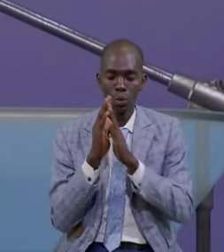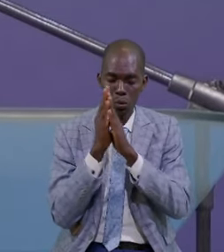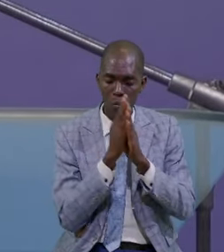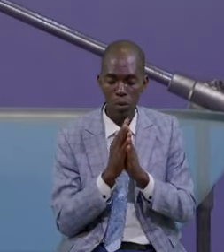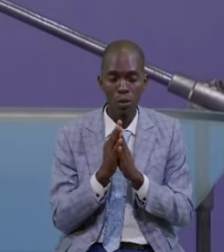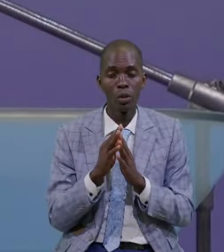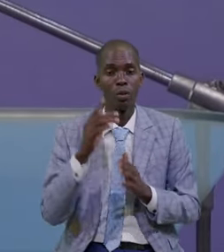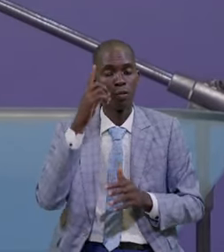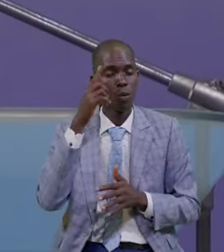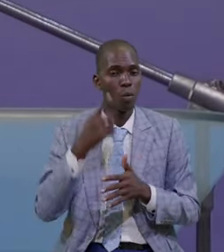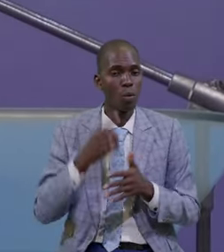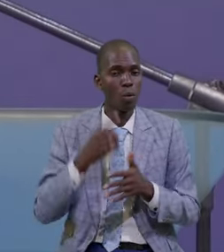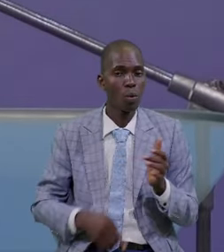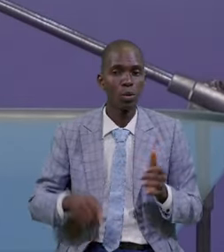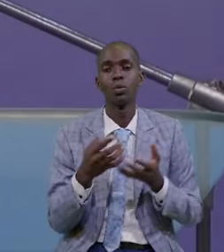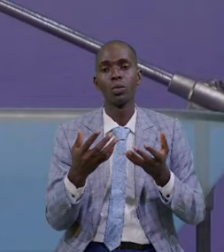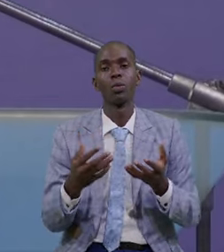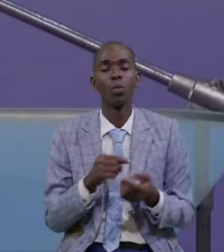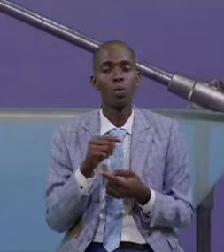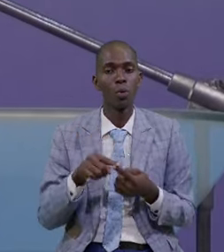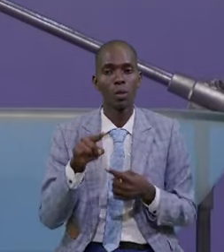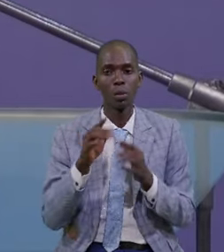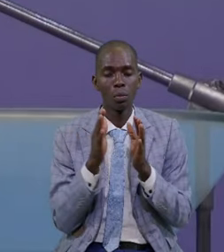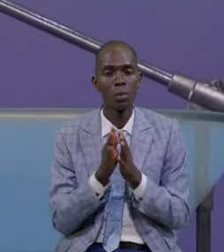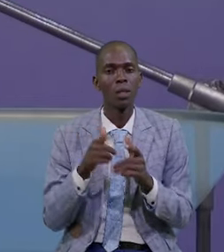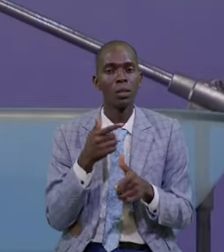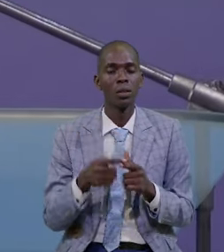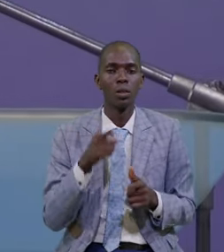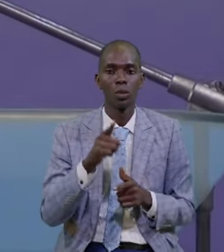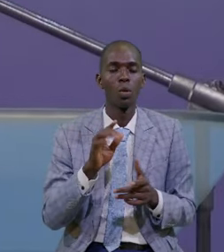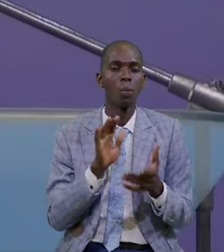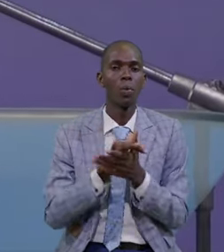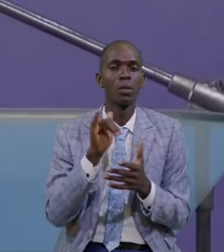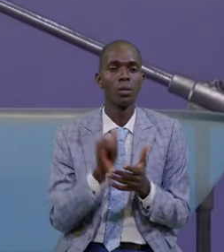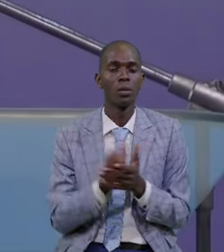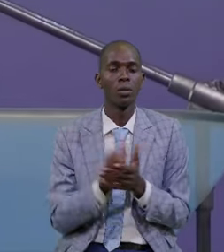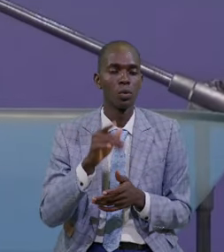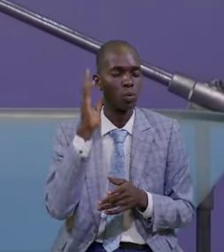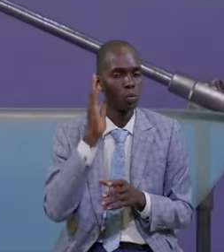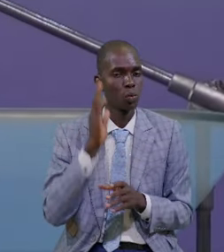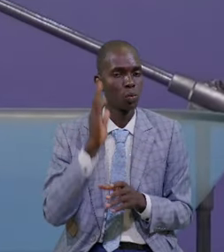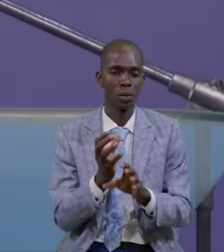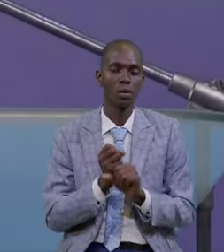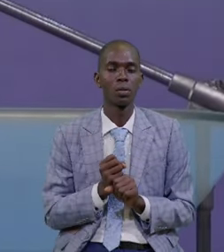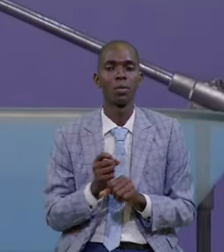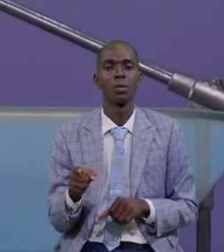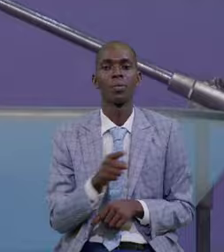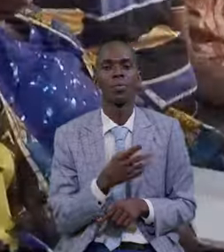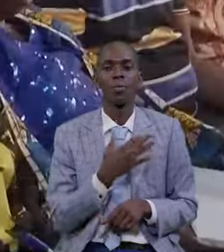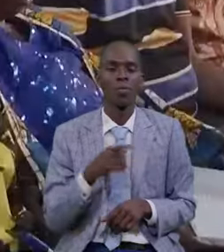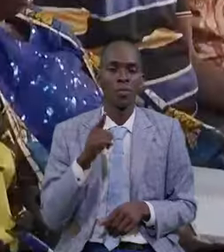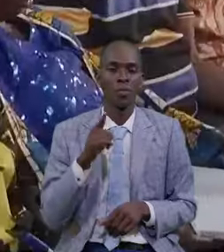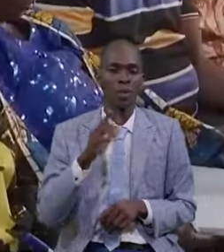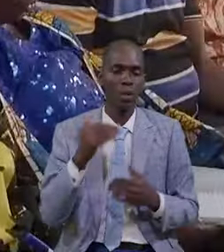what you desire. When you pray, then you believe that you receive them and you shall have them.